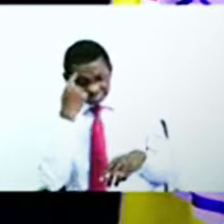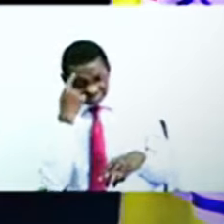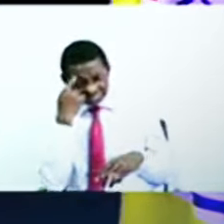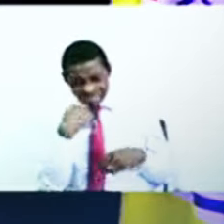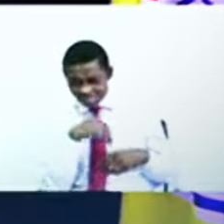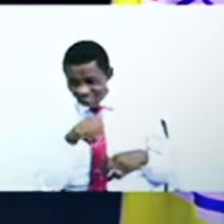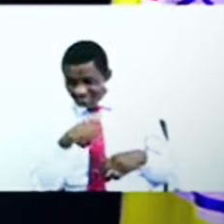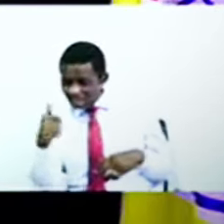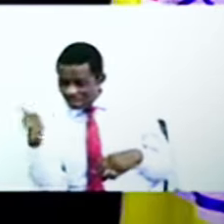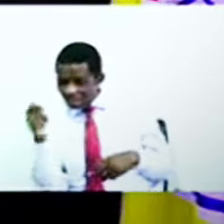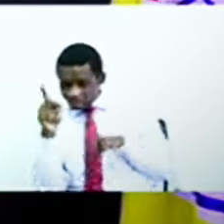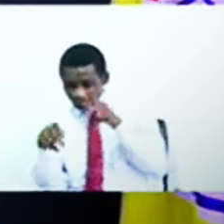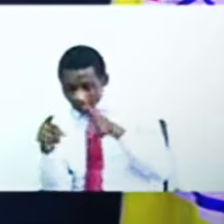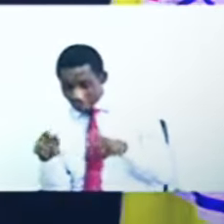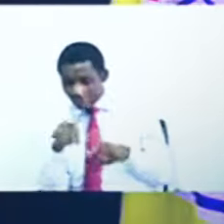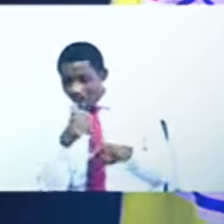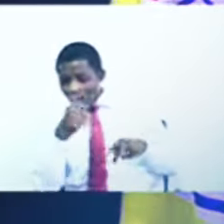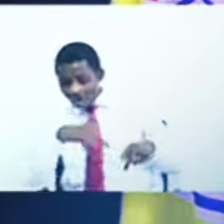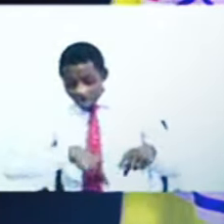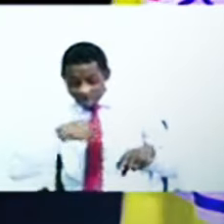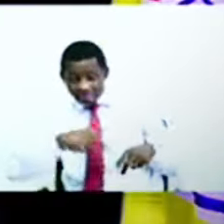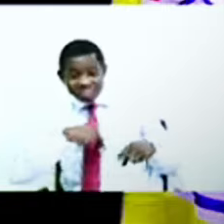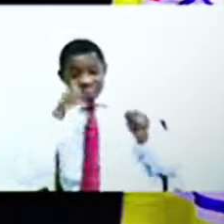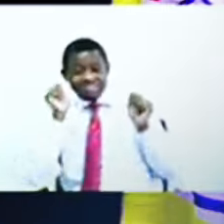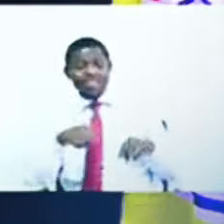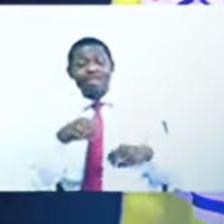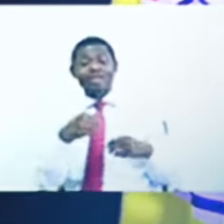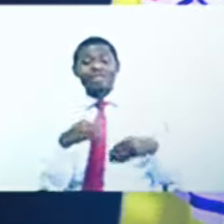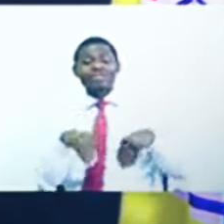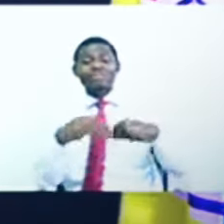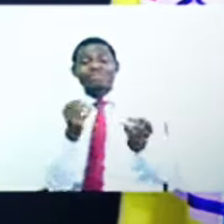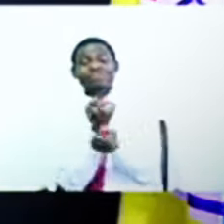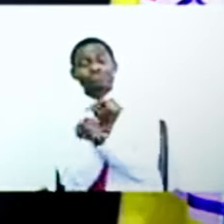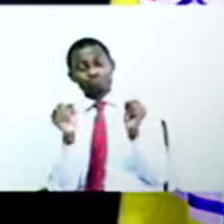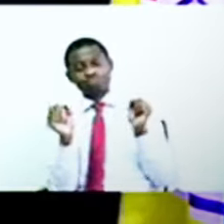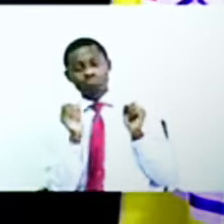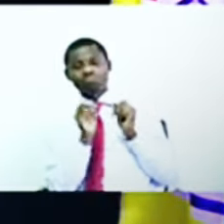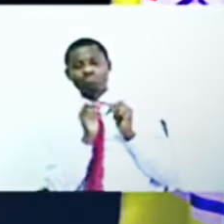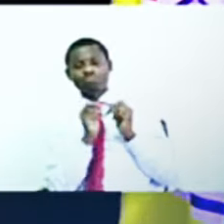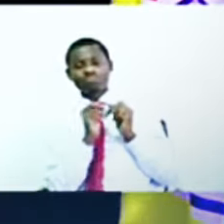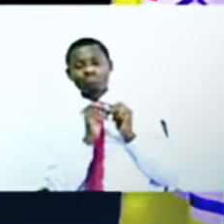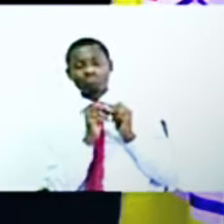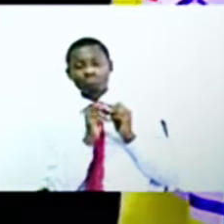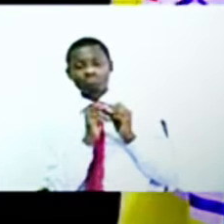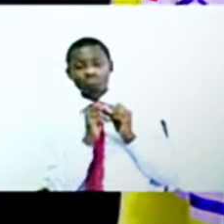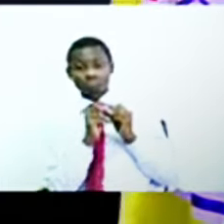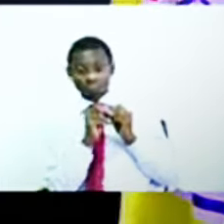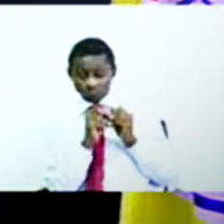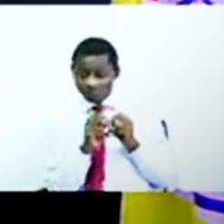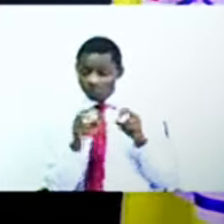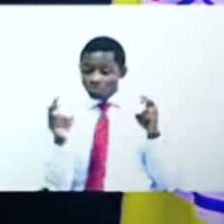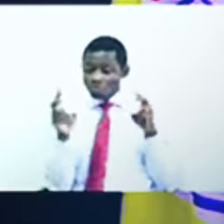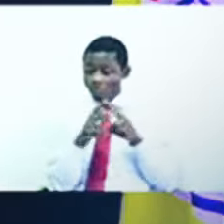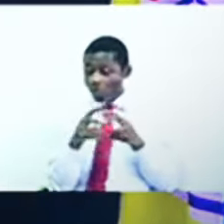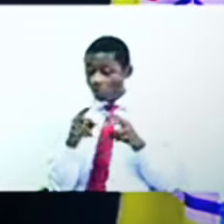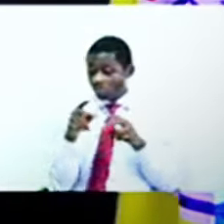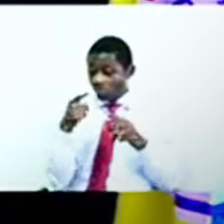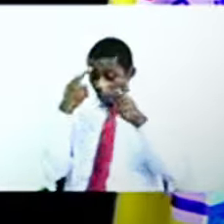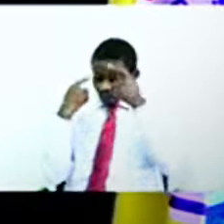not to be confused, said the bear ya dwen mu nyae na no God testifies on oath.